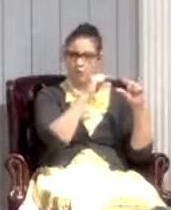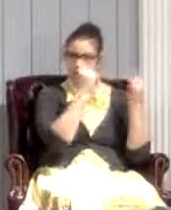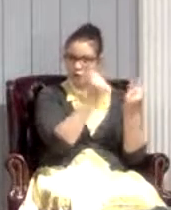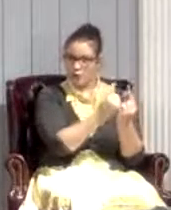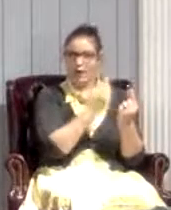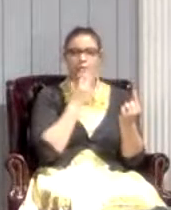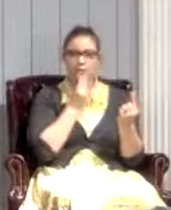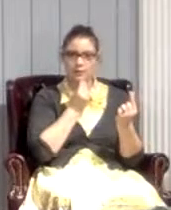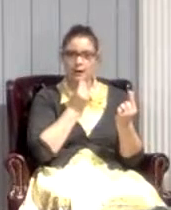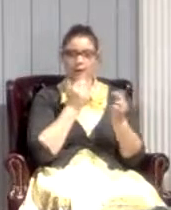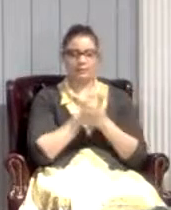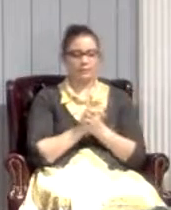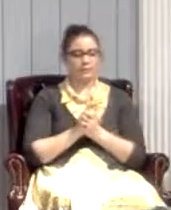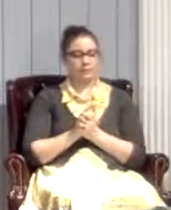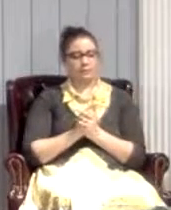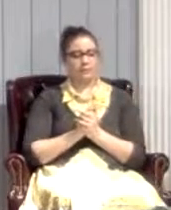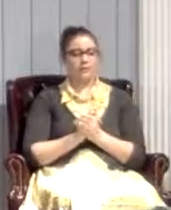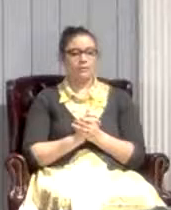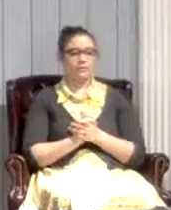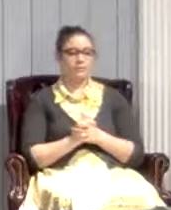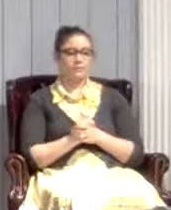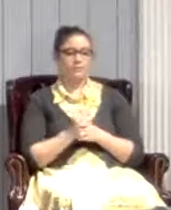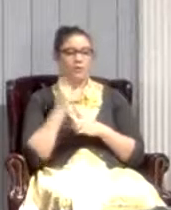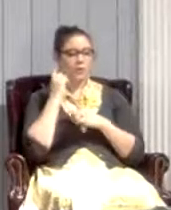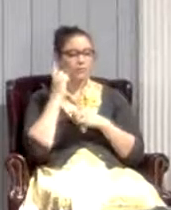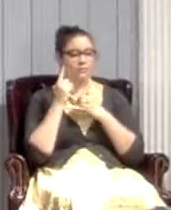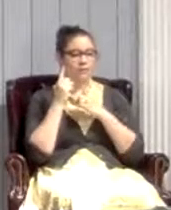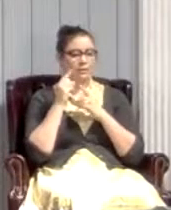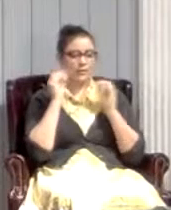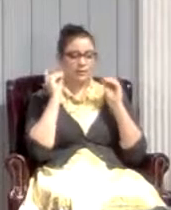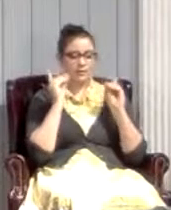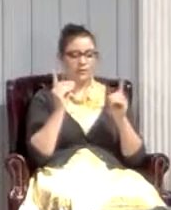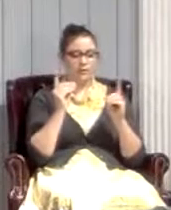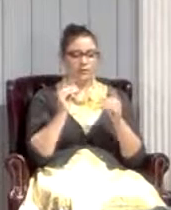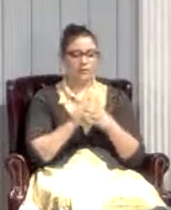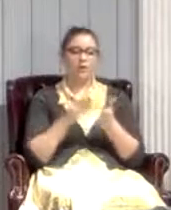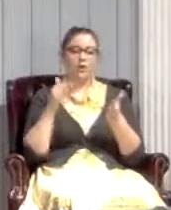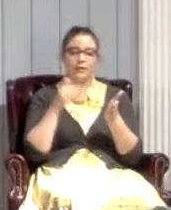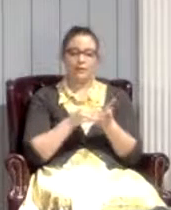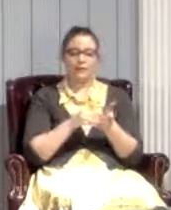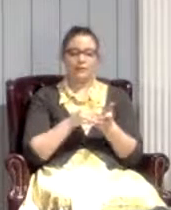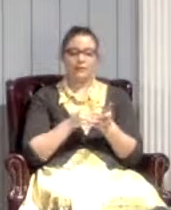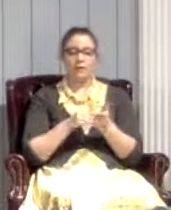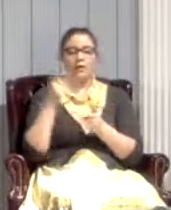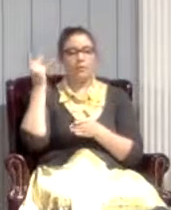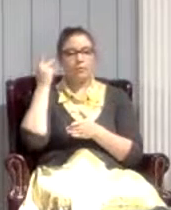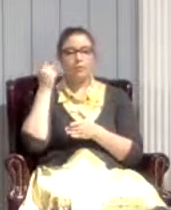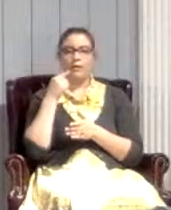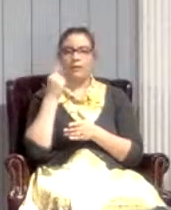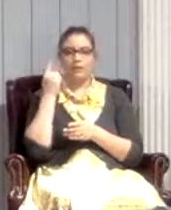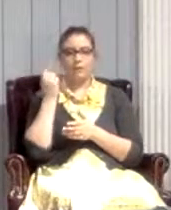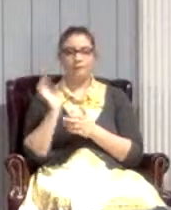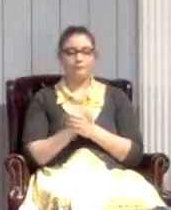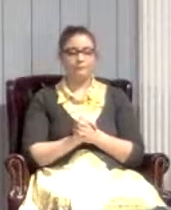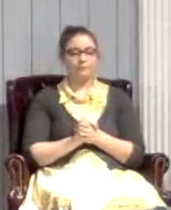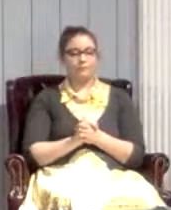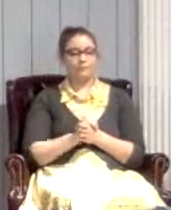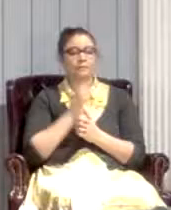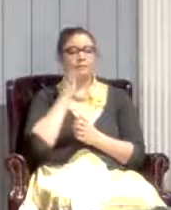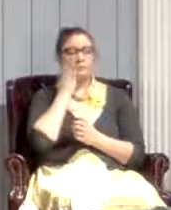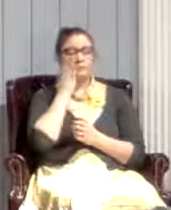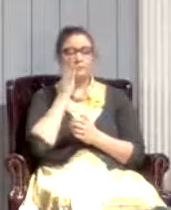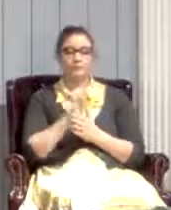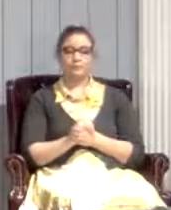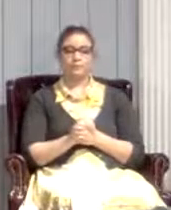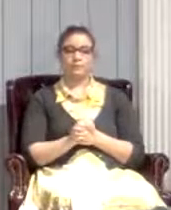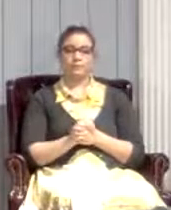that deviated from the things that the Apostle Paul taught. He's had to contend with them. We know in the book of Acts in chapter 15,